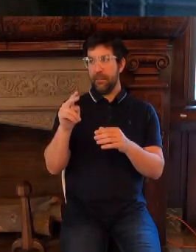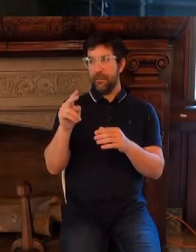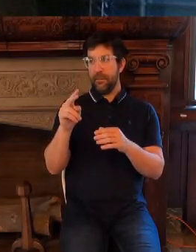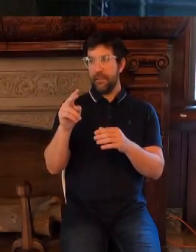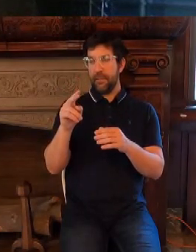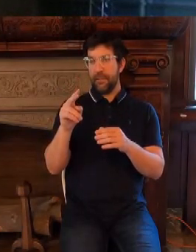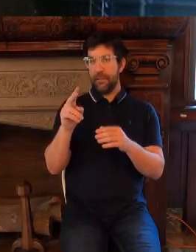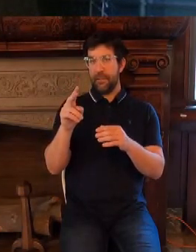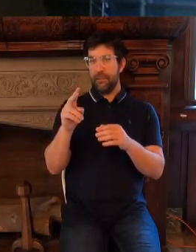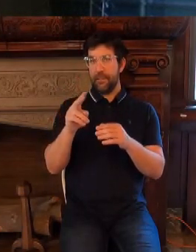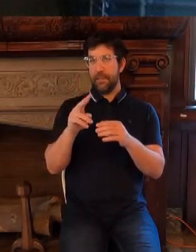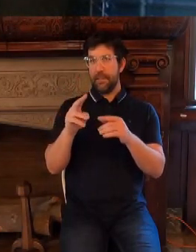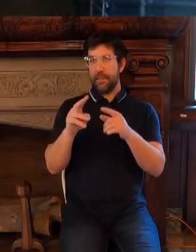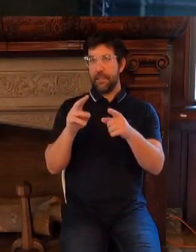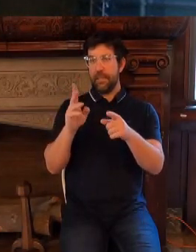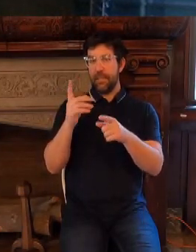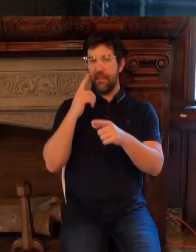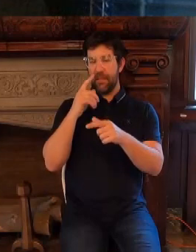its permit parking?